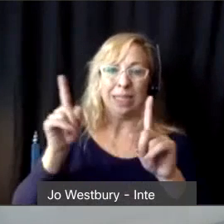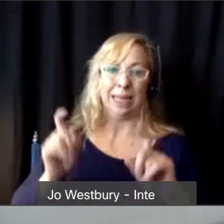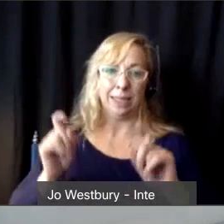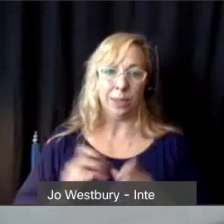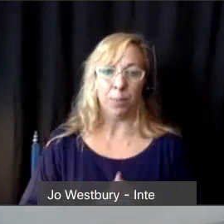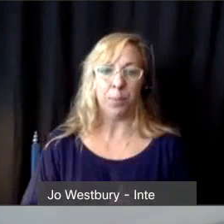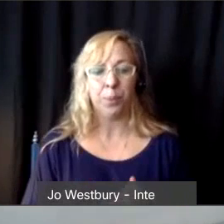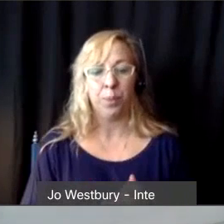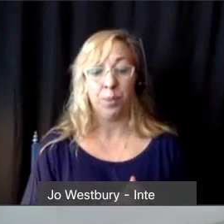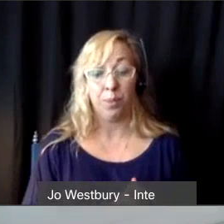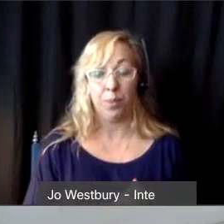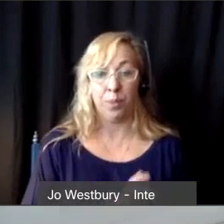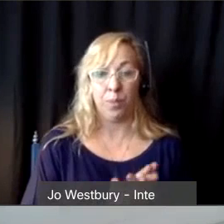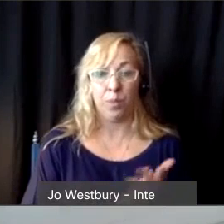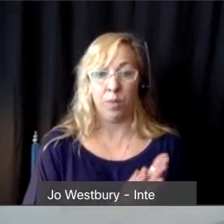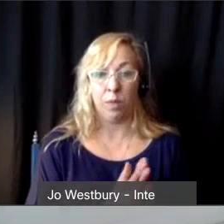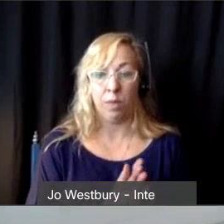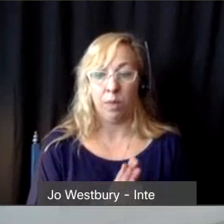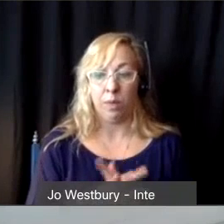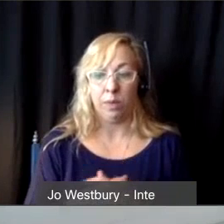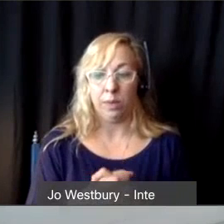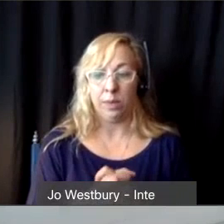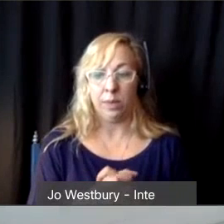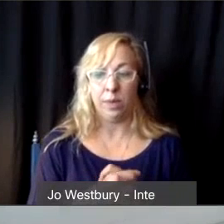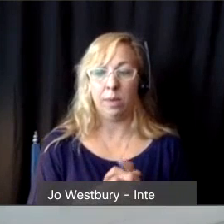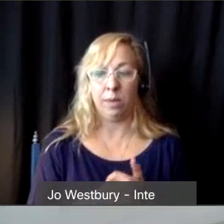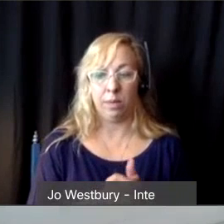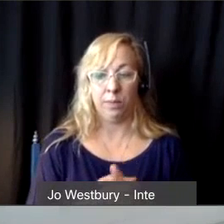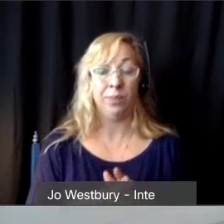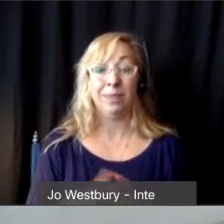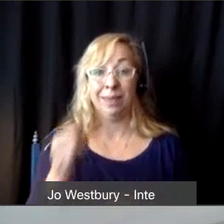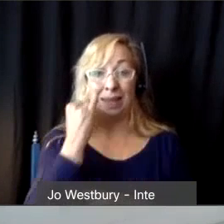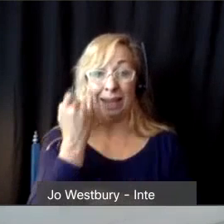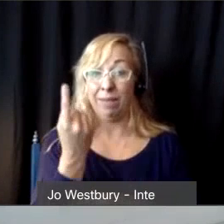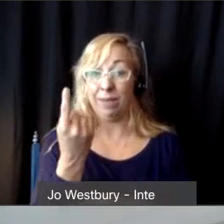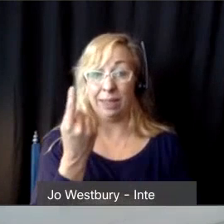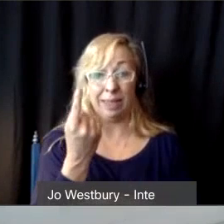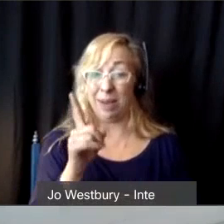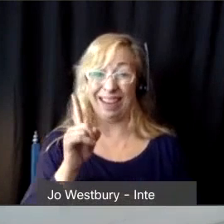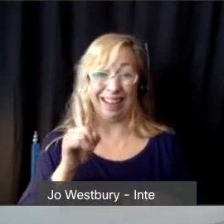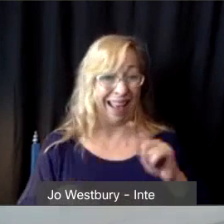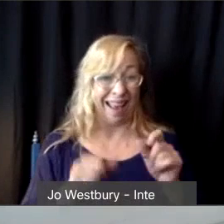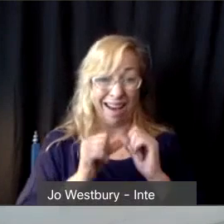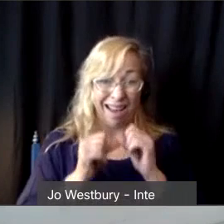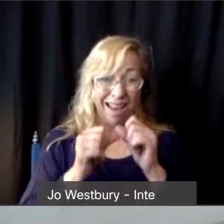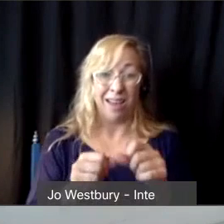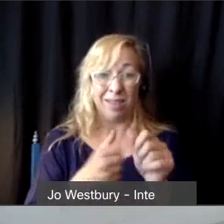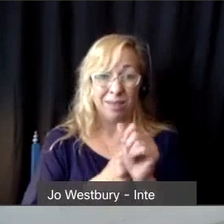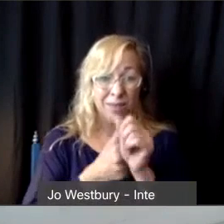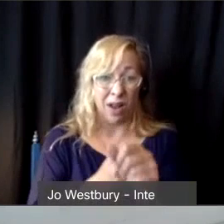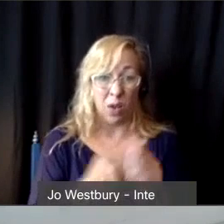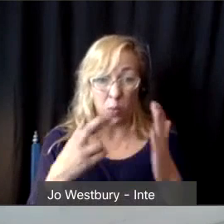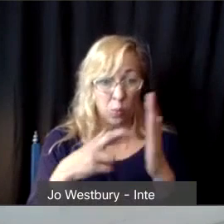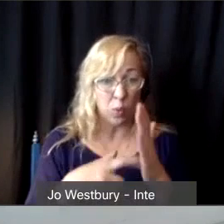The exclusion is just visitors who cannot comply with face covering, social distancing, and other requirements cannot participate